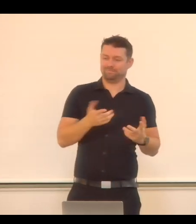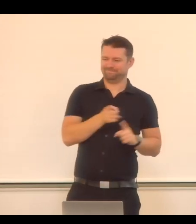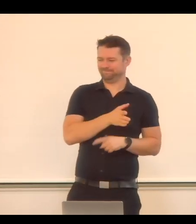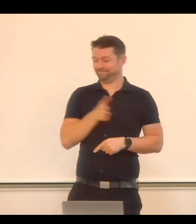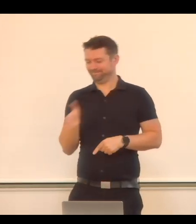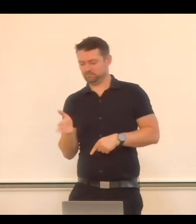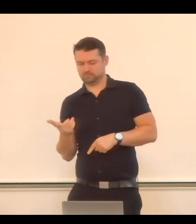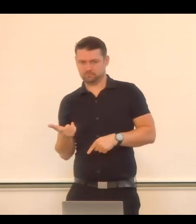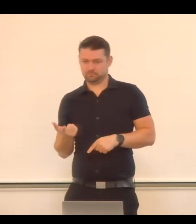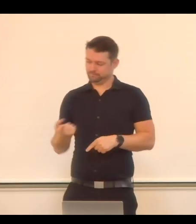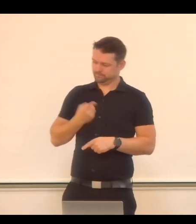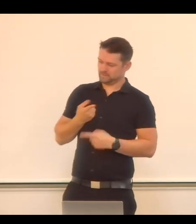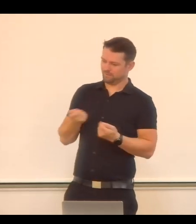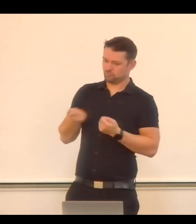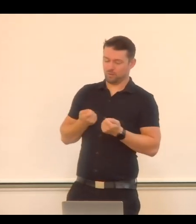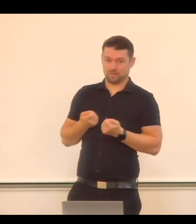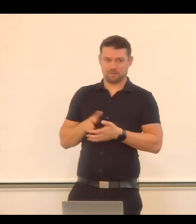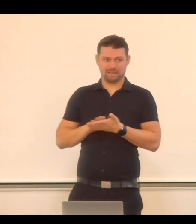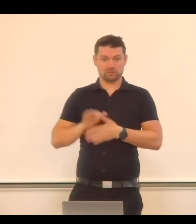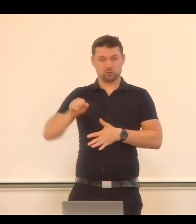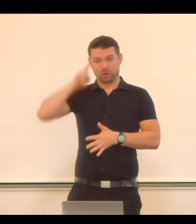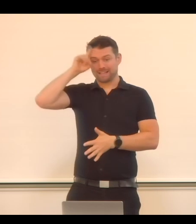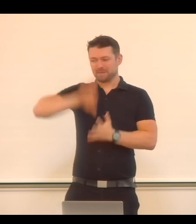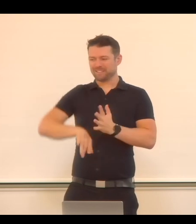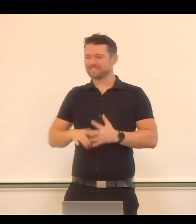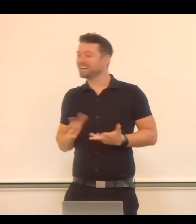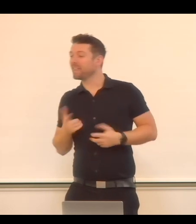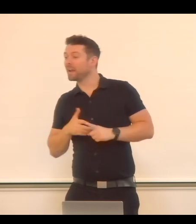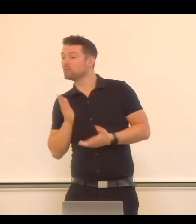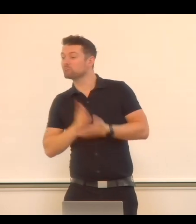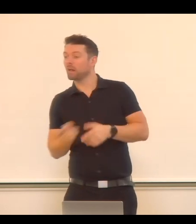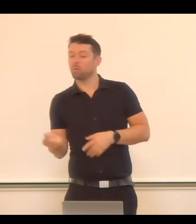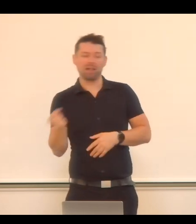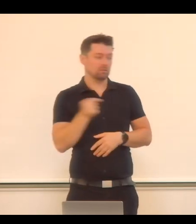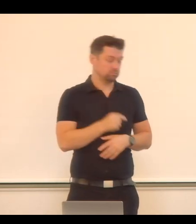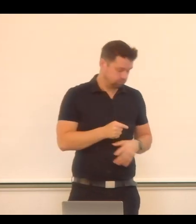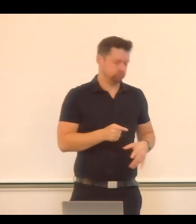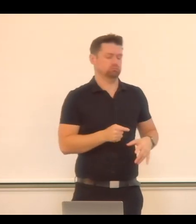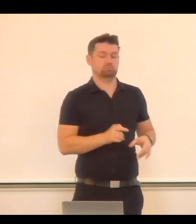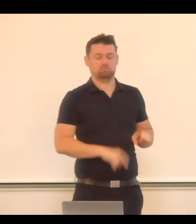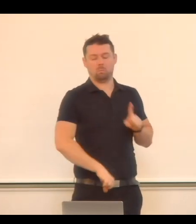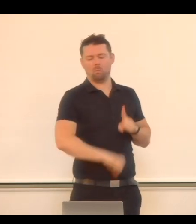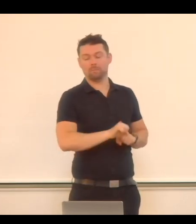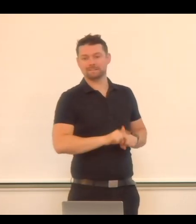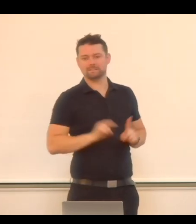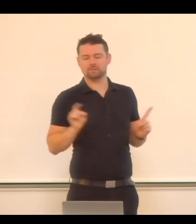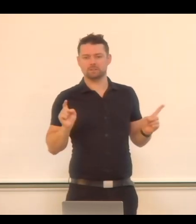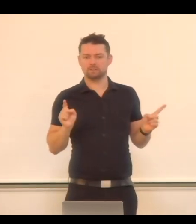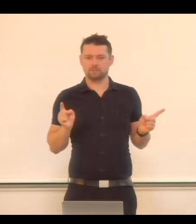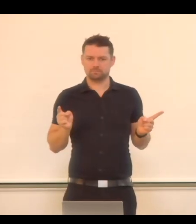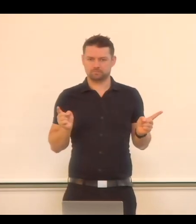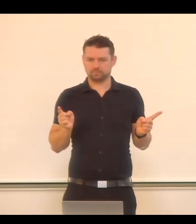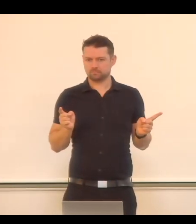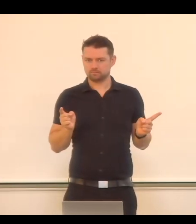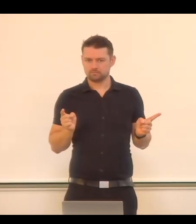experience that when those students, for example, get into the real world, they're not going to find that. They're not going to find that kind of space mission being run. And